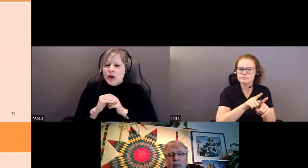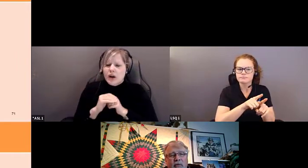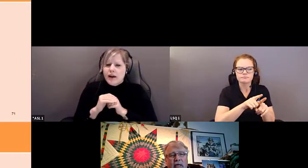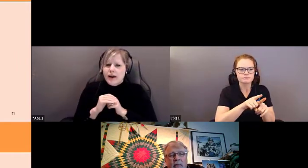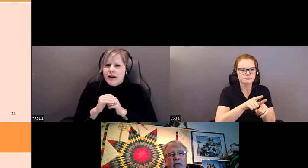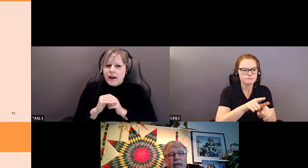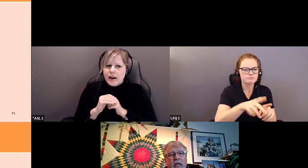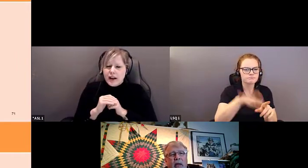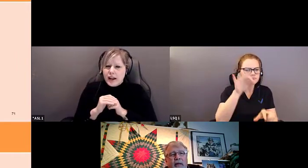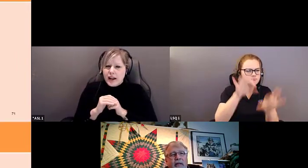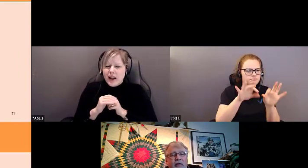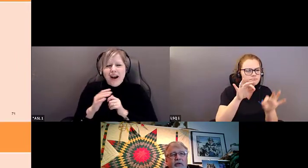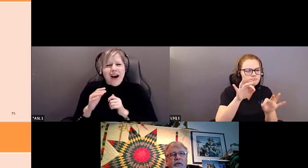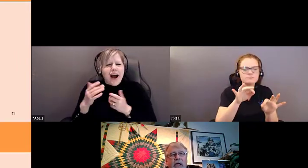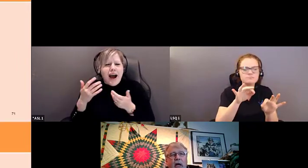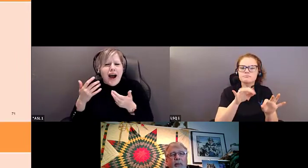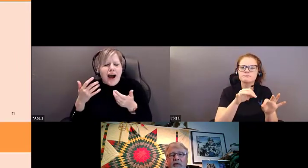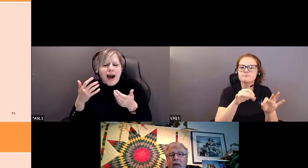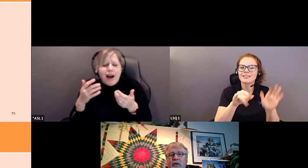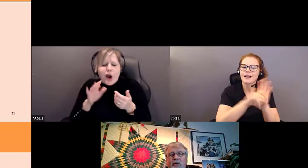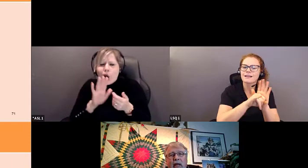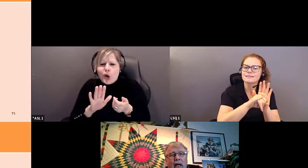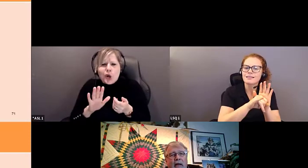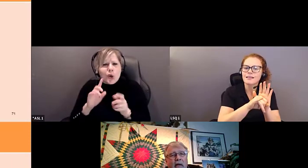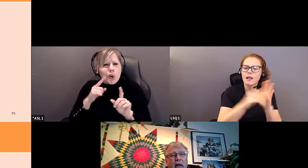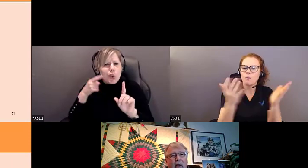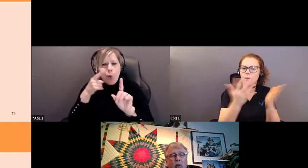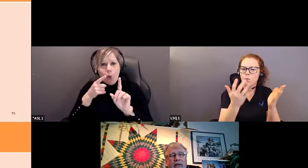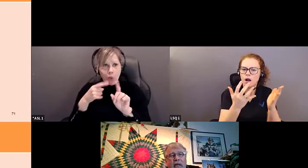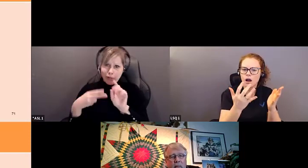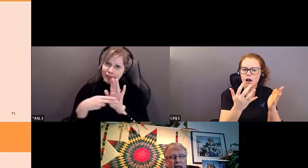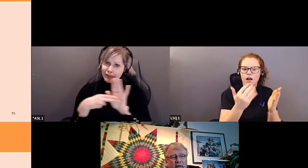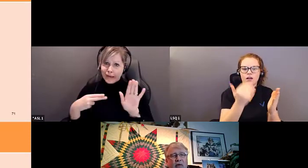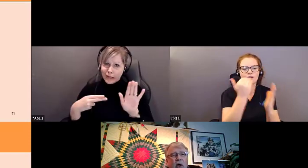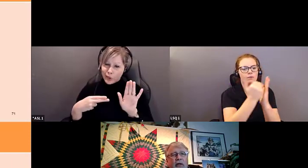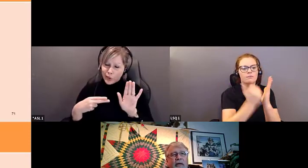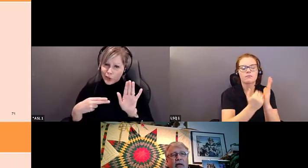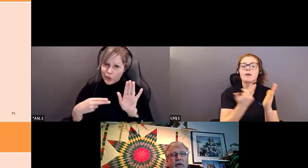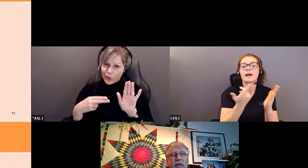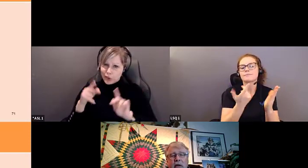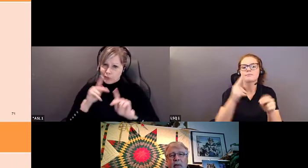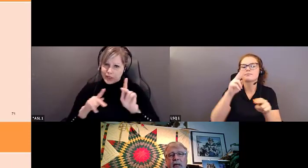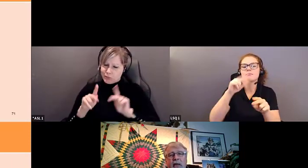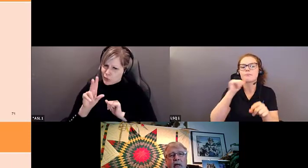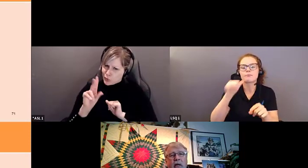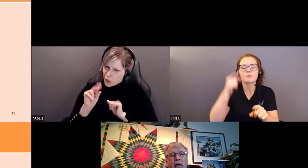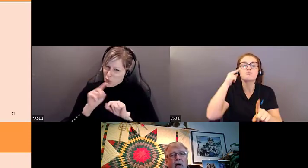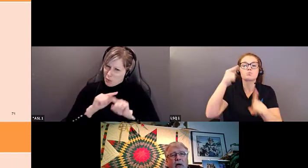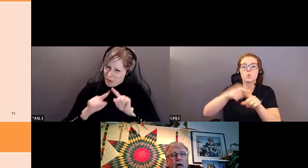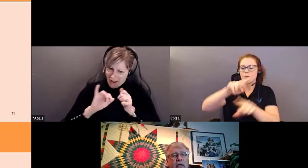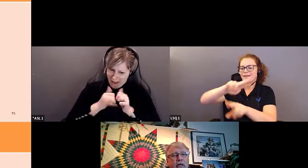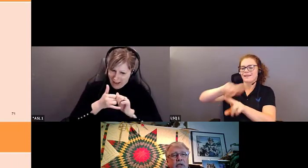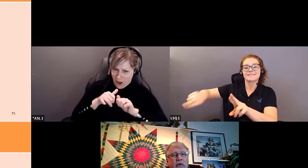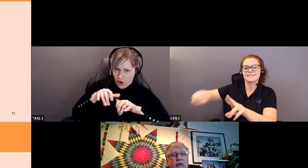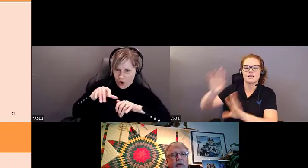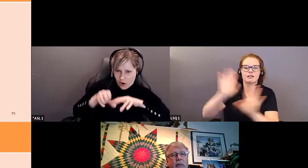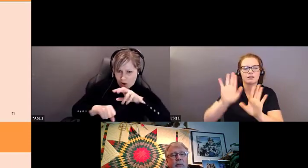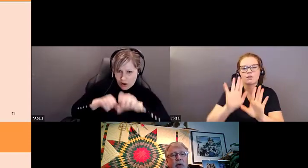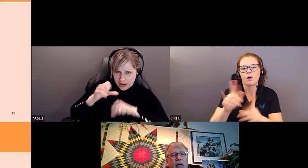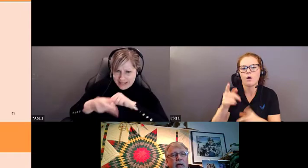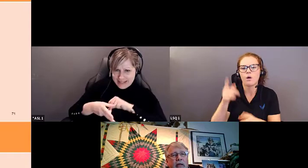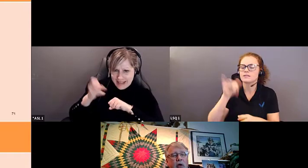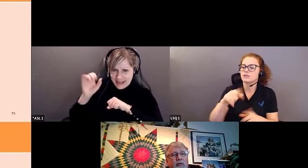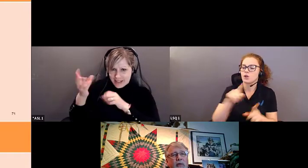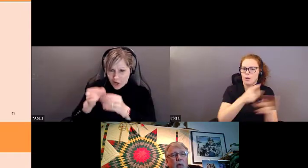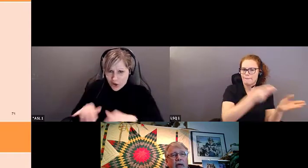for the purpose of labeling anybody. This is just to help us understand what the impacts of colonization have been on our Indigenous